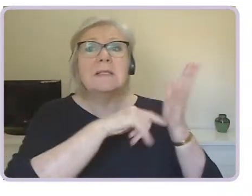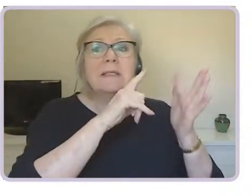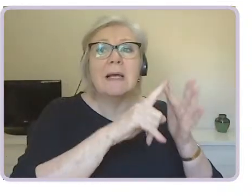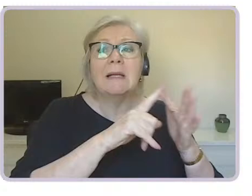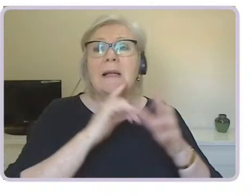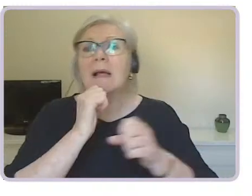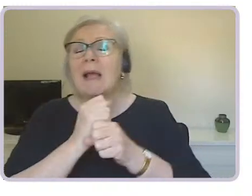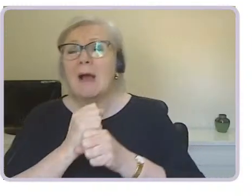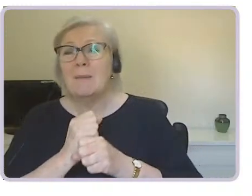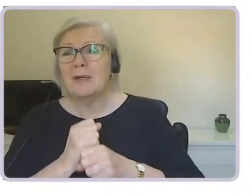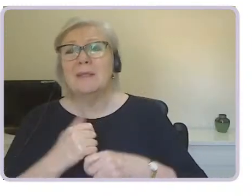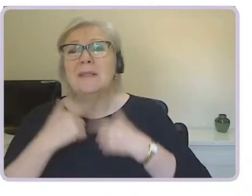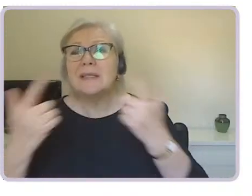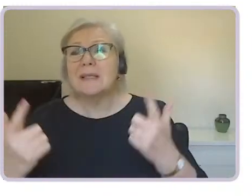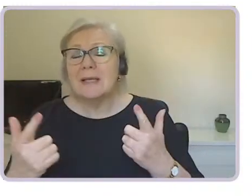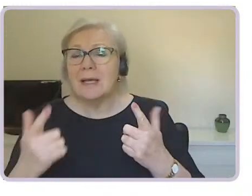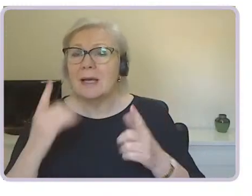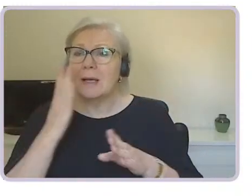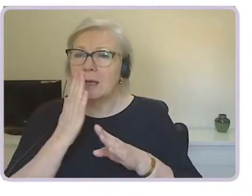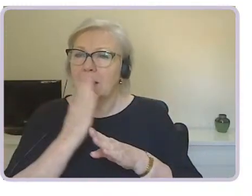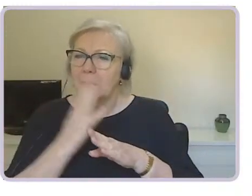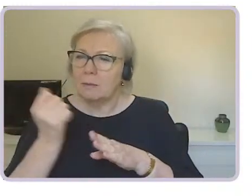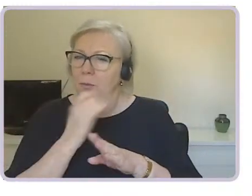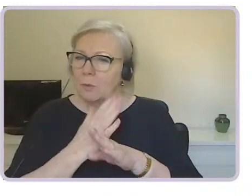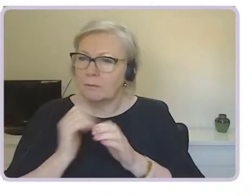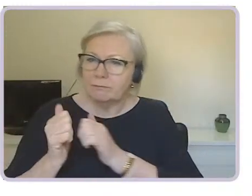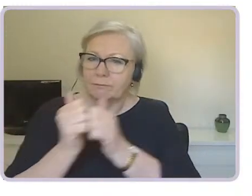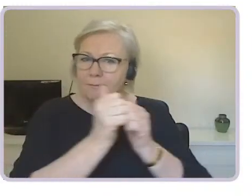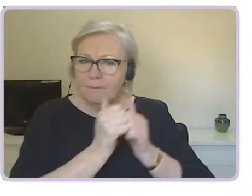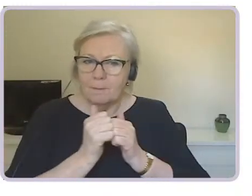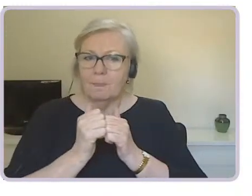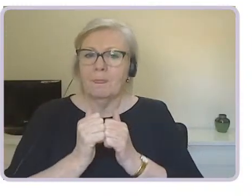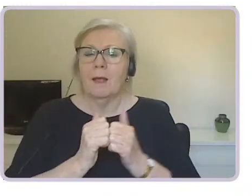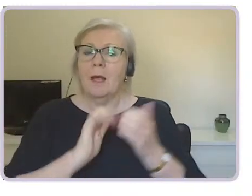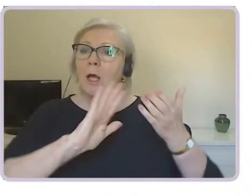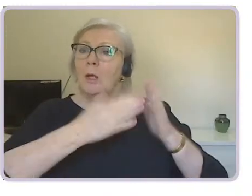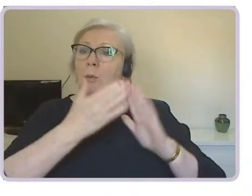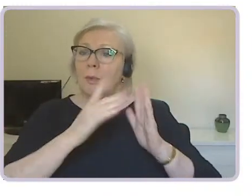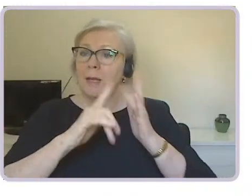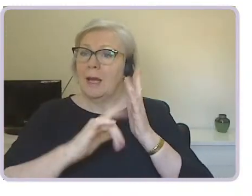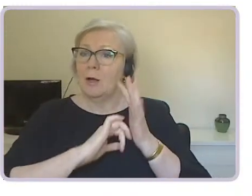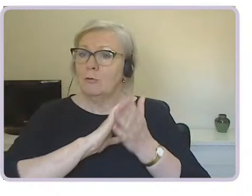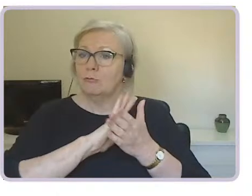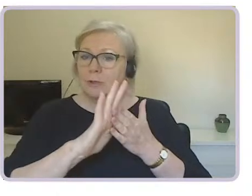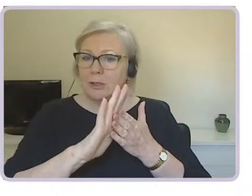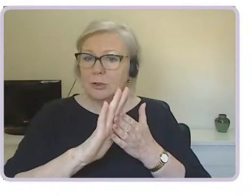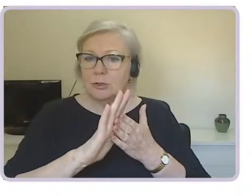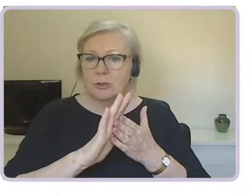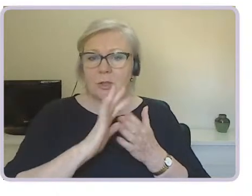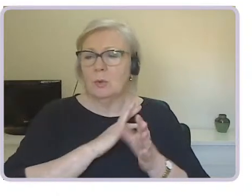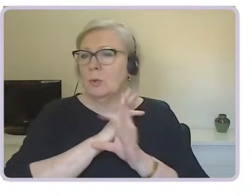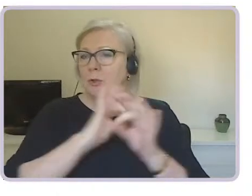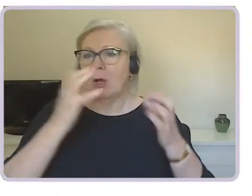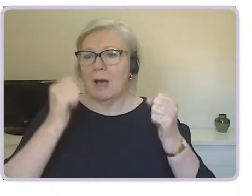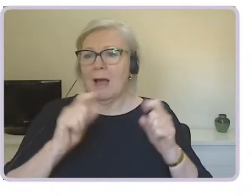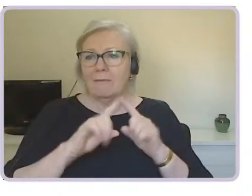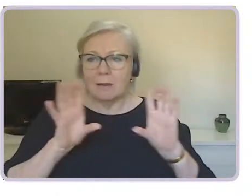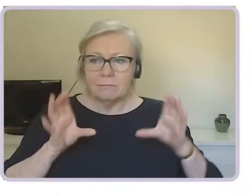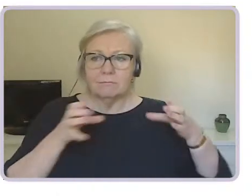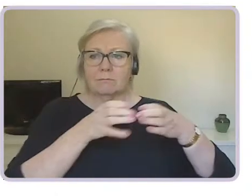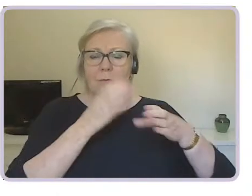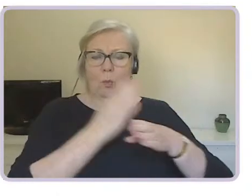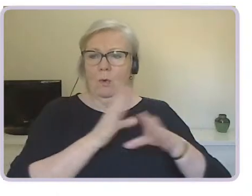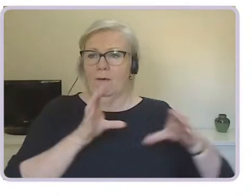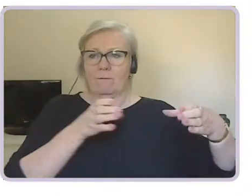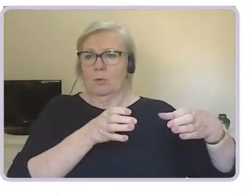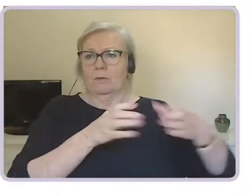Again, auditing of services, community outreach, still don't have a surge workforce, and training, as I said before.